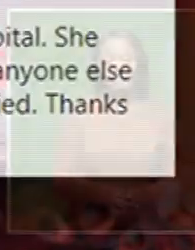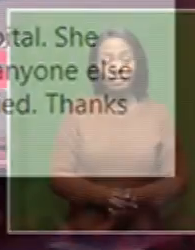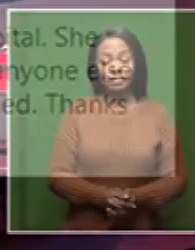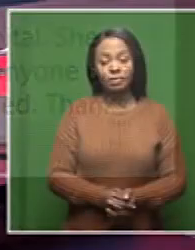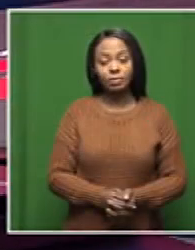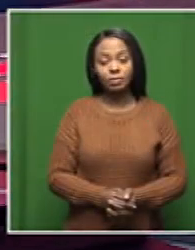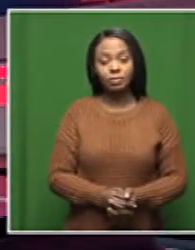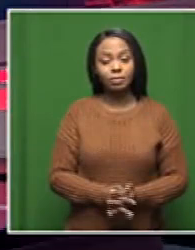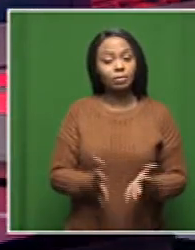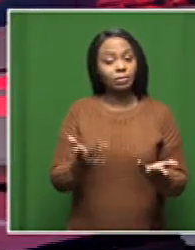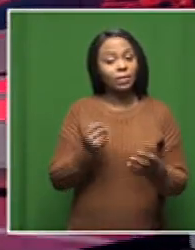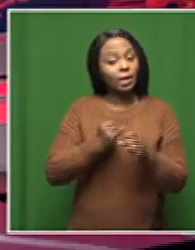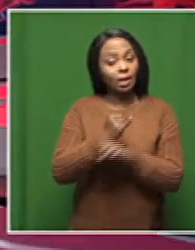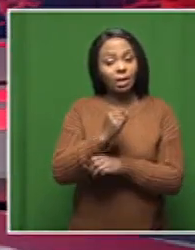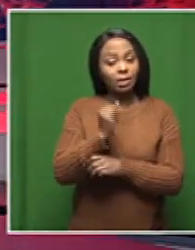stories.